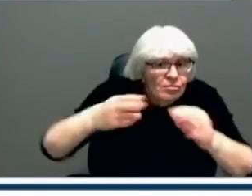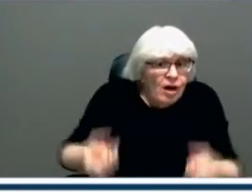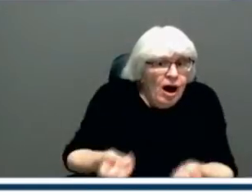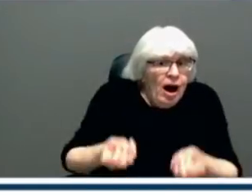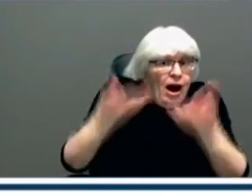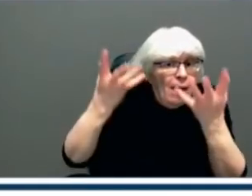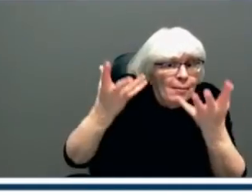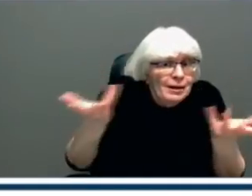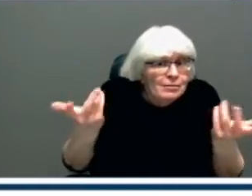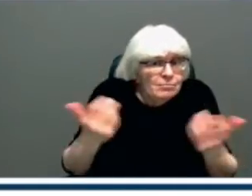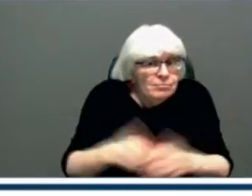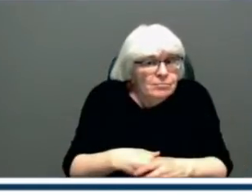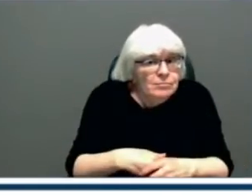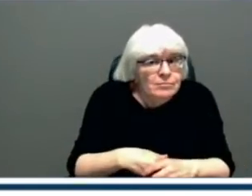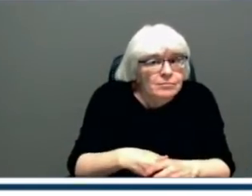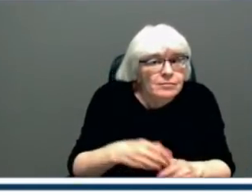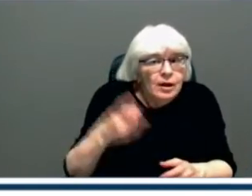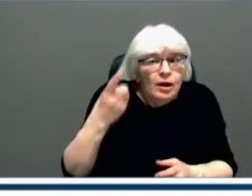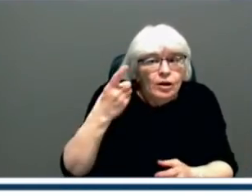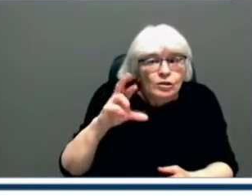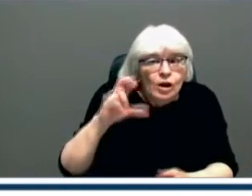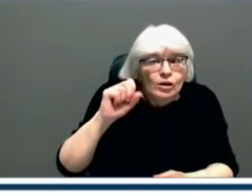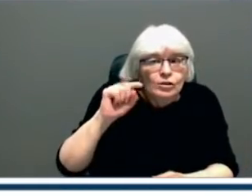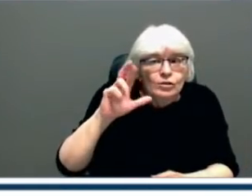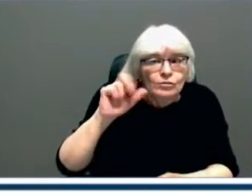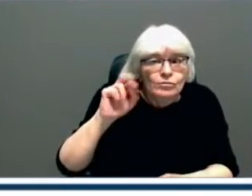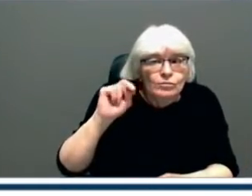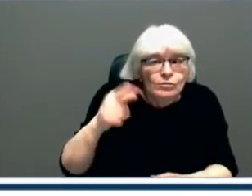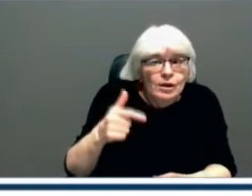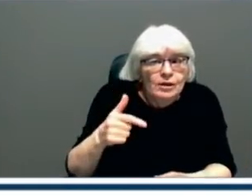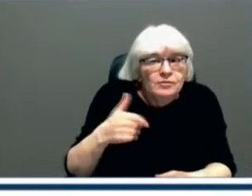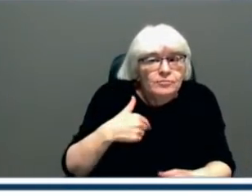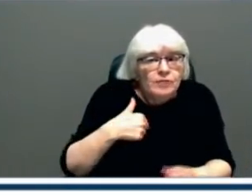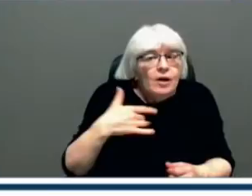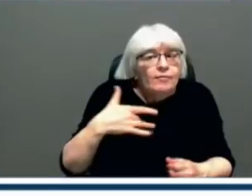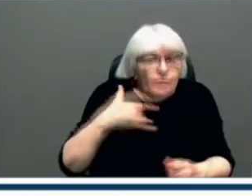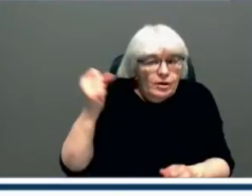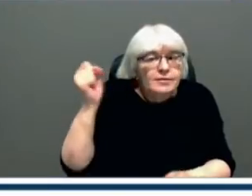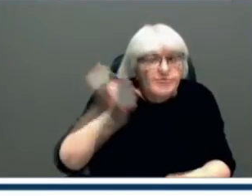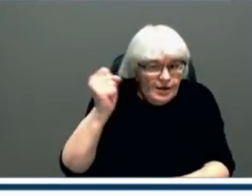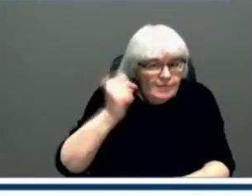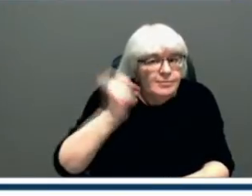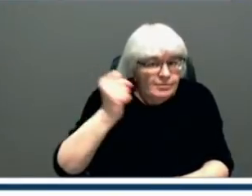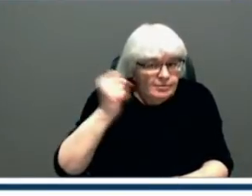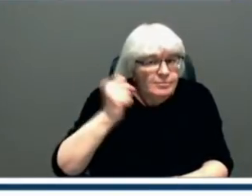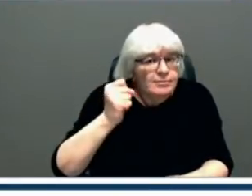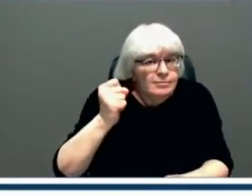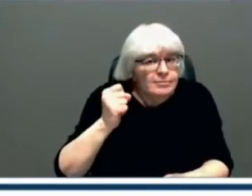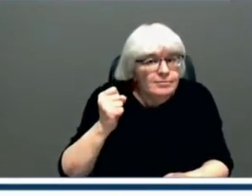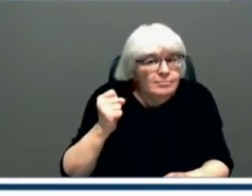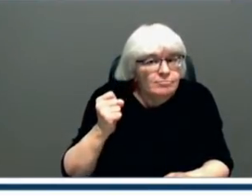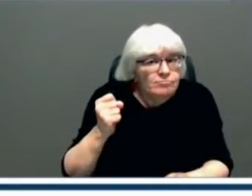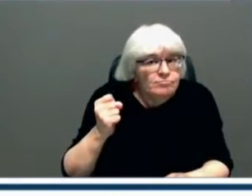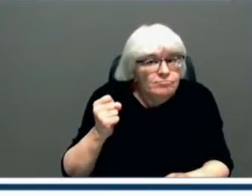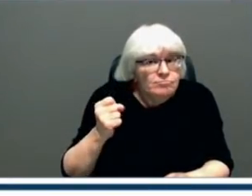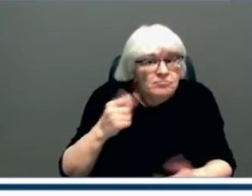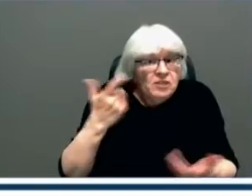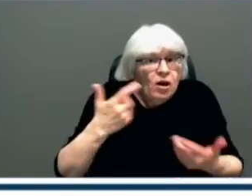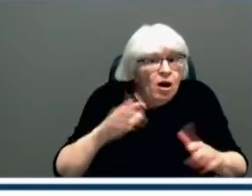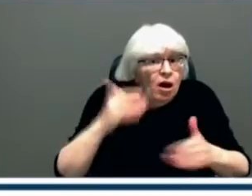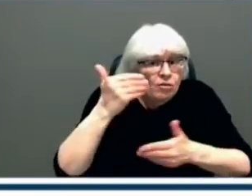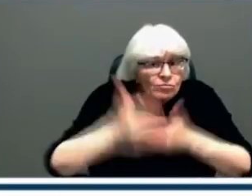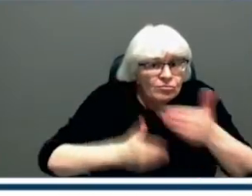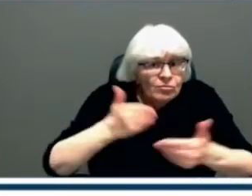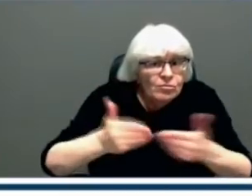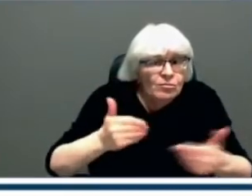So we firmly believe that it is. So our process is that through the lab, working with public